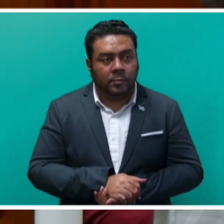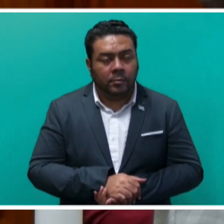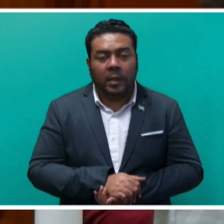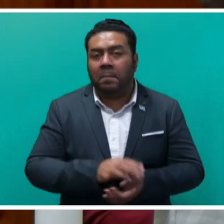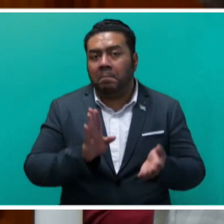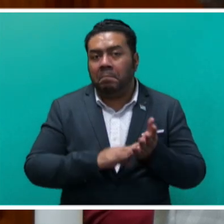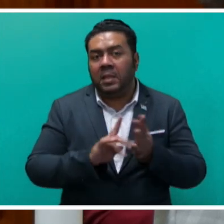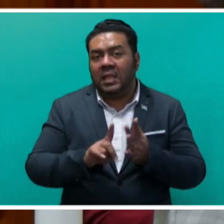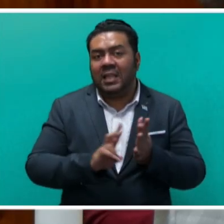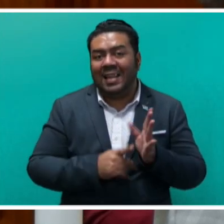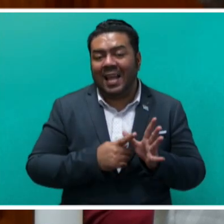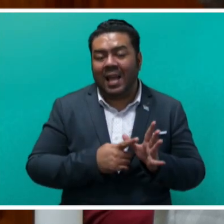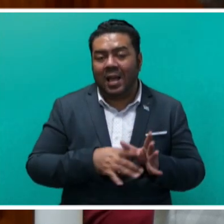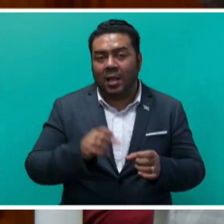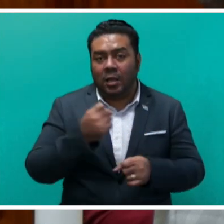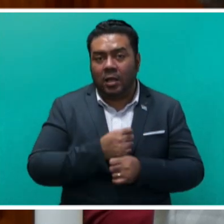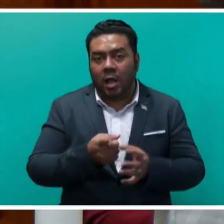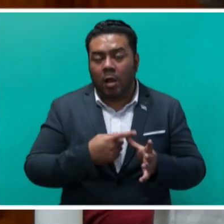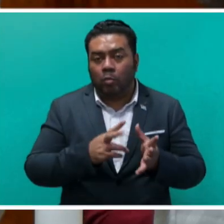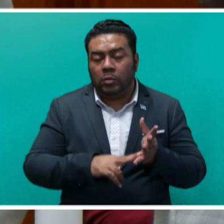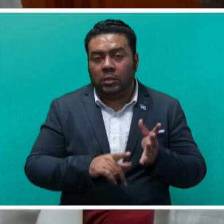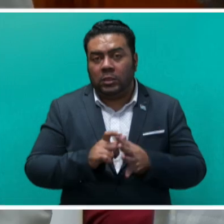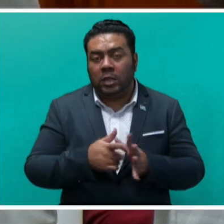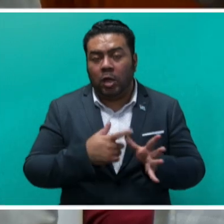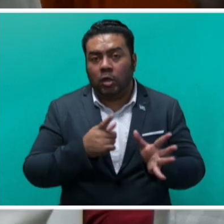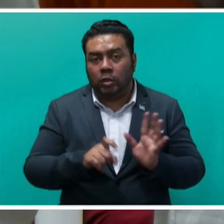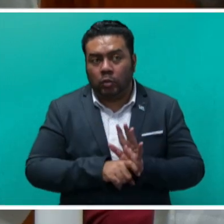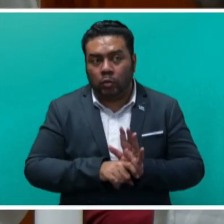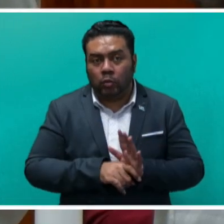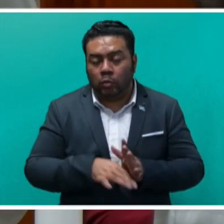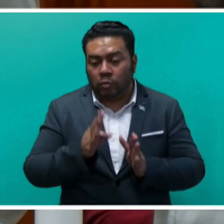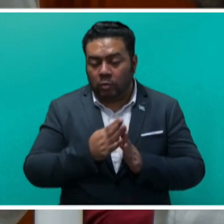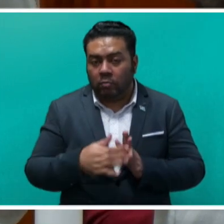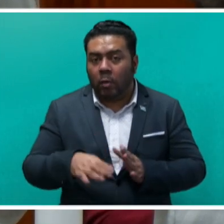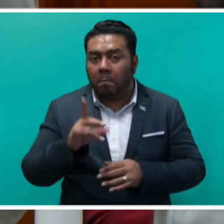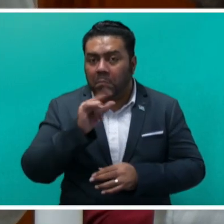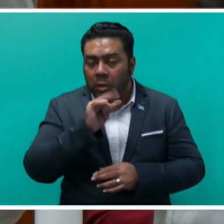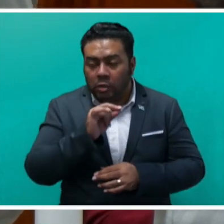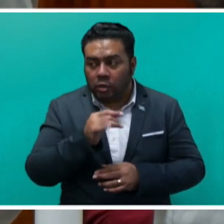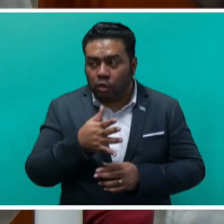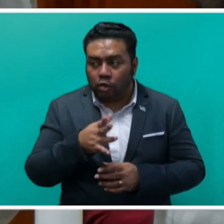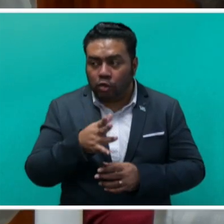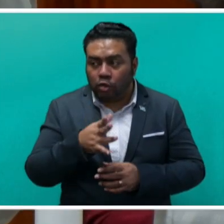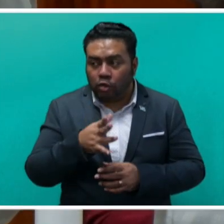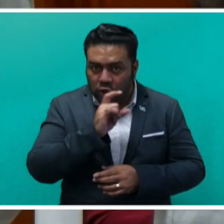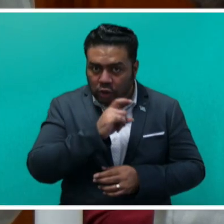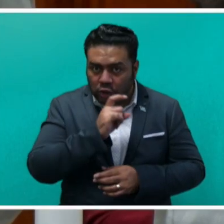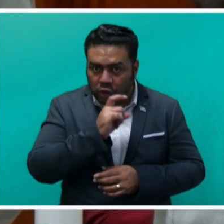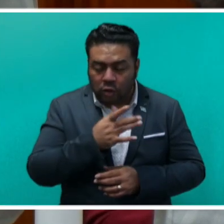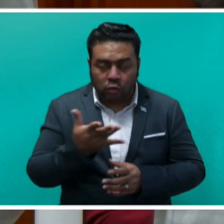Gaunda, who started with only 100 layer birds with the assistance of the